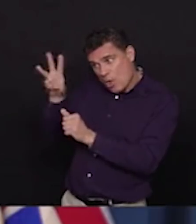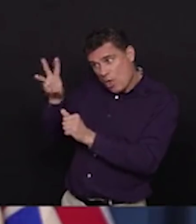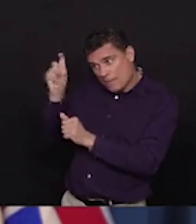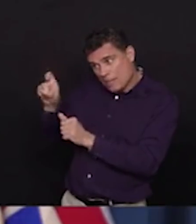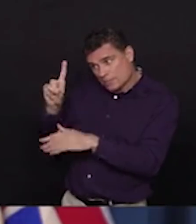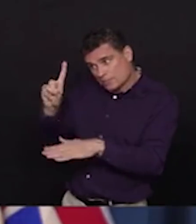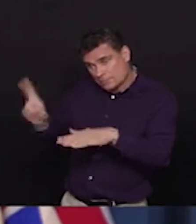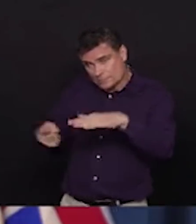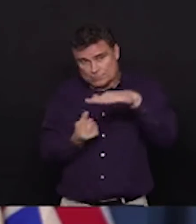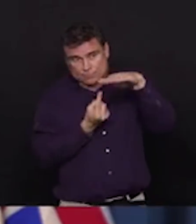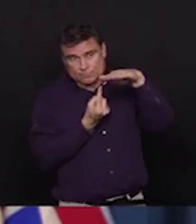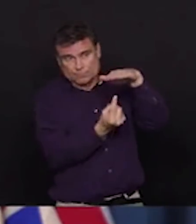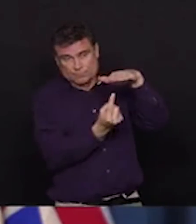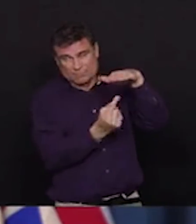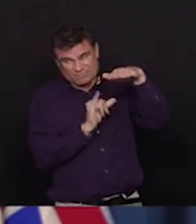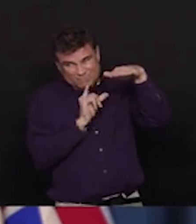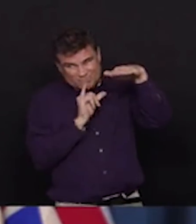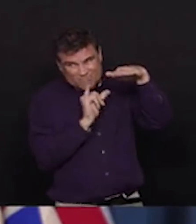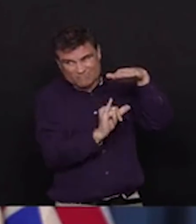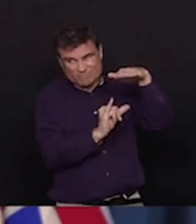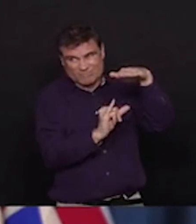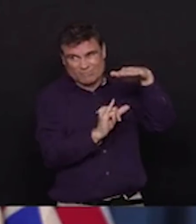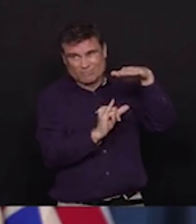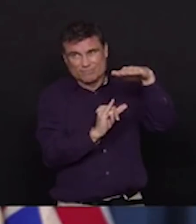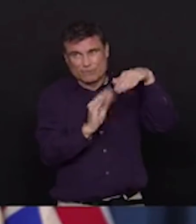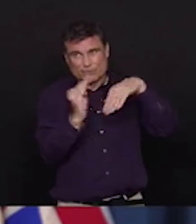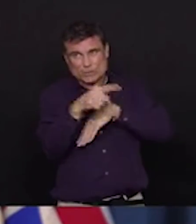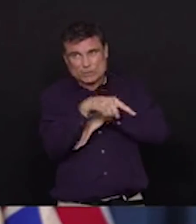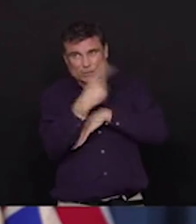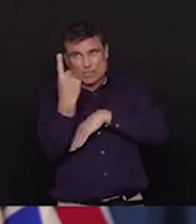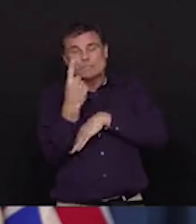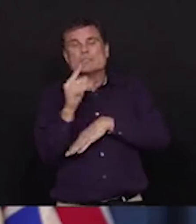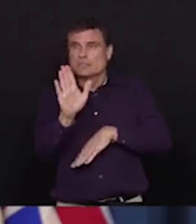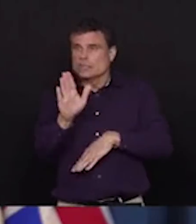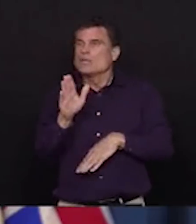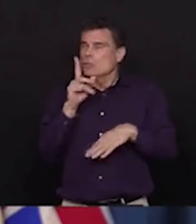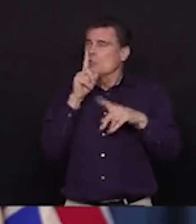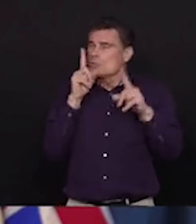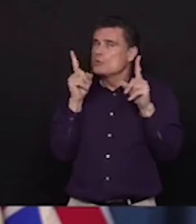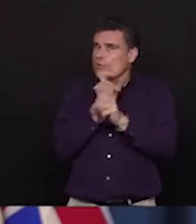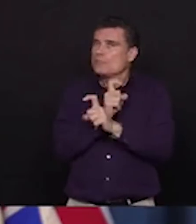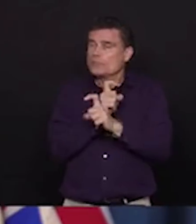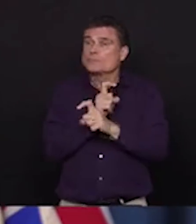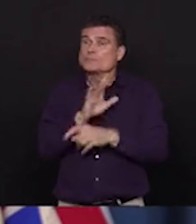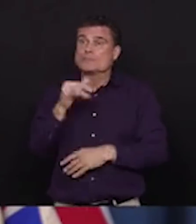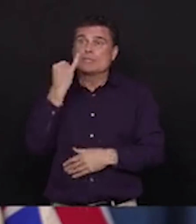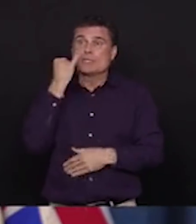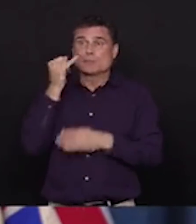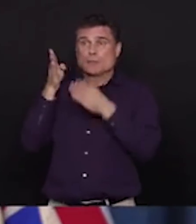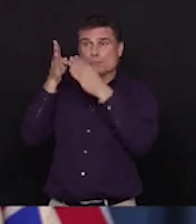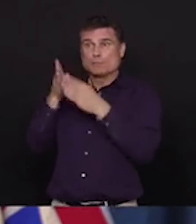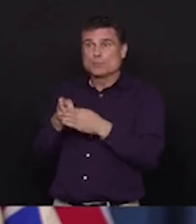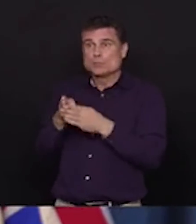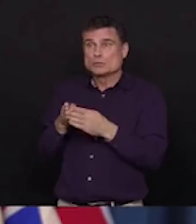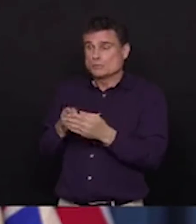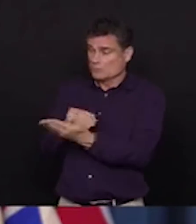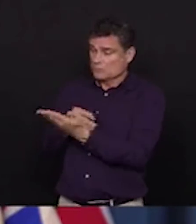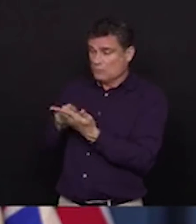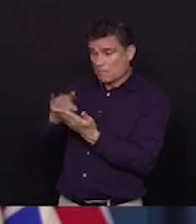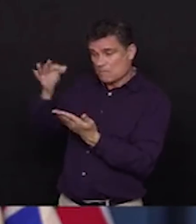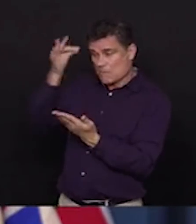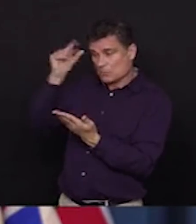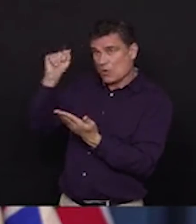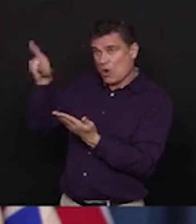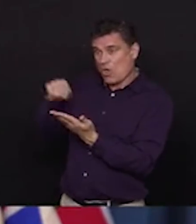federal police force, by the RCMP. So it has been a bit of a process to understand how that is